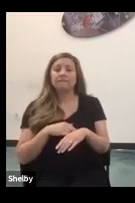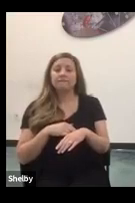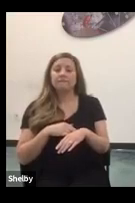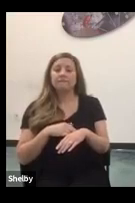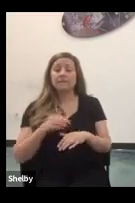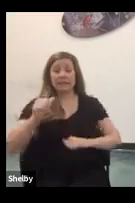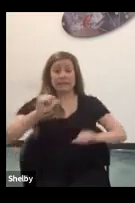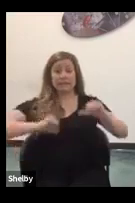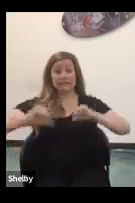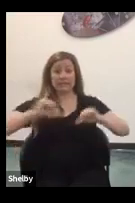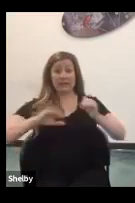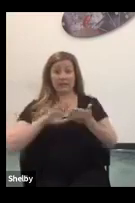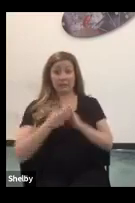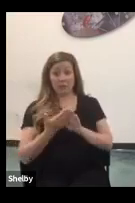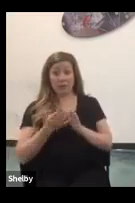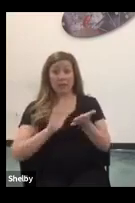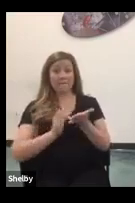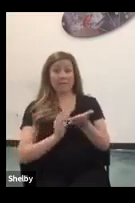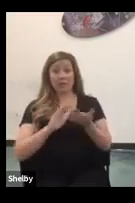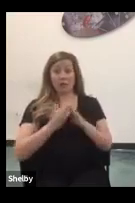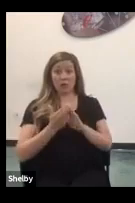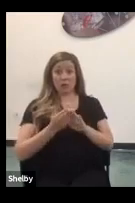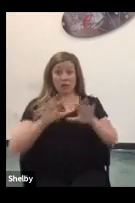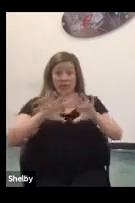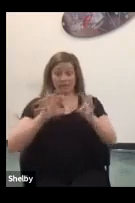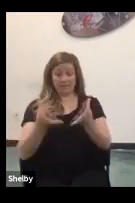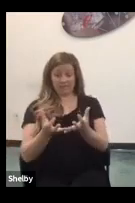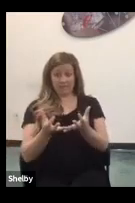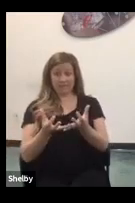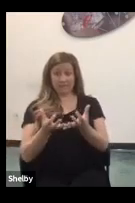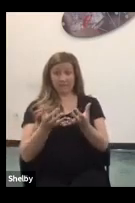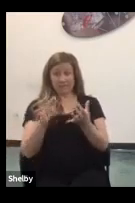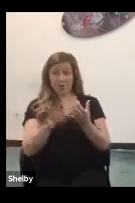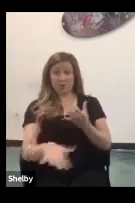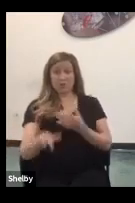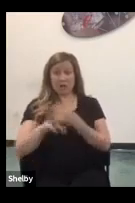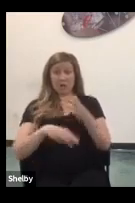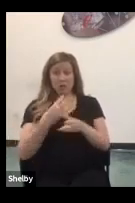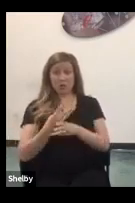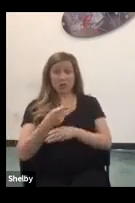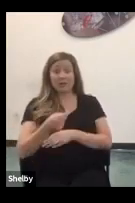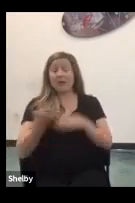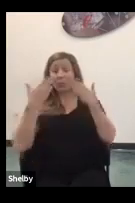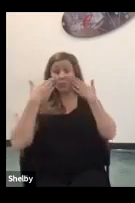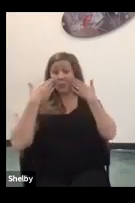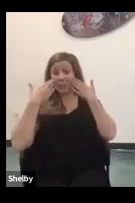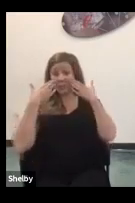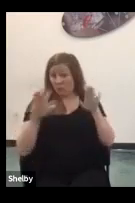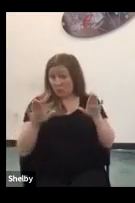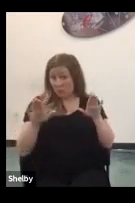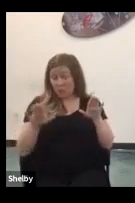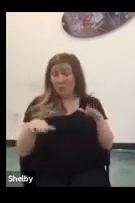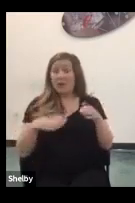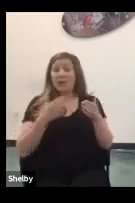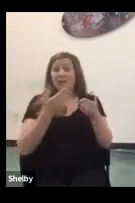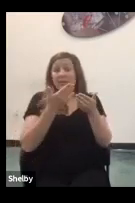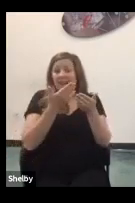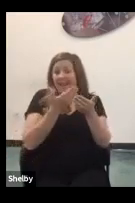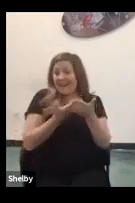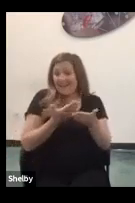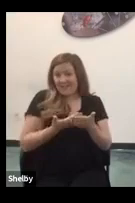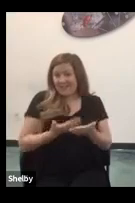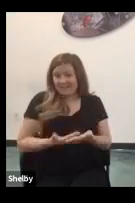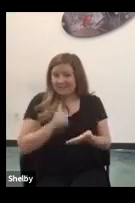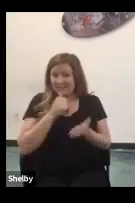scientific community, the medical community at large around the world at this point in time, the evidence does not demonstrate